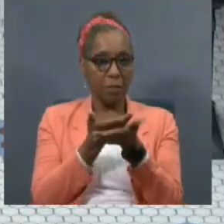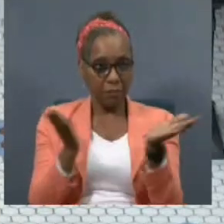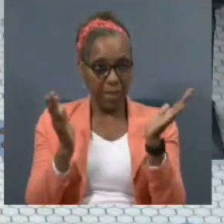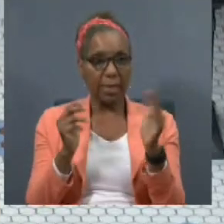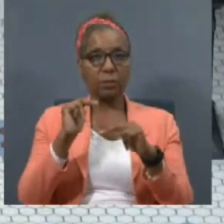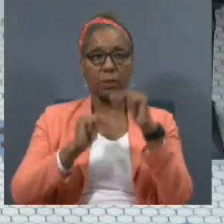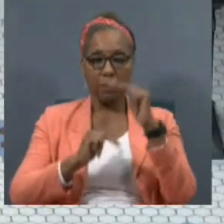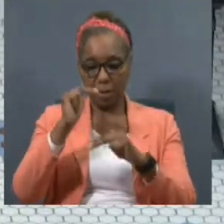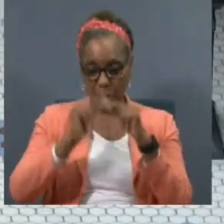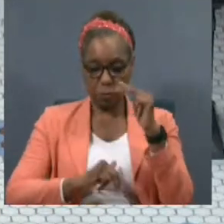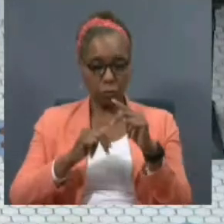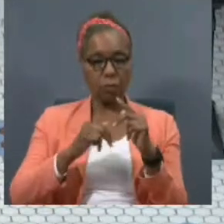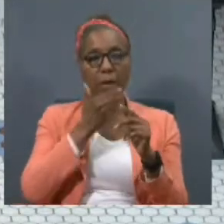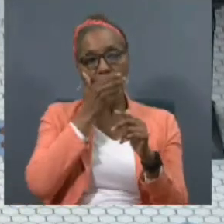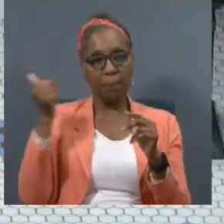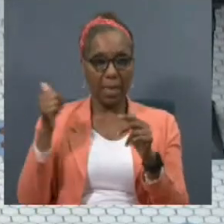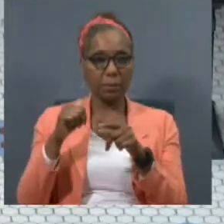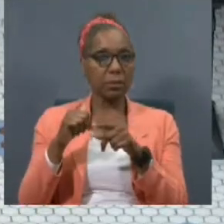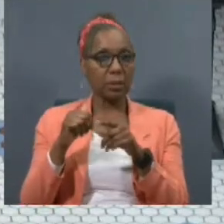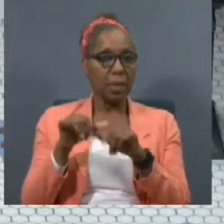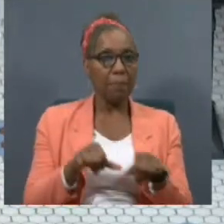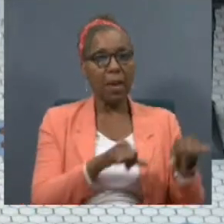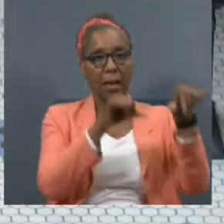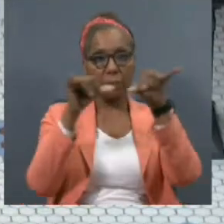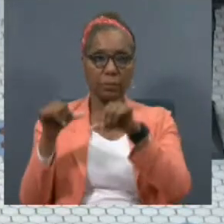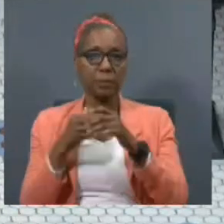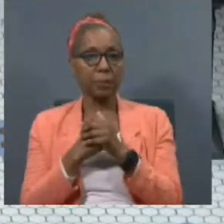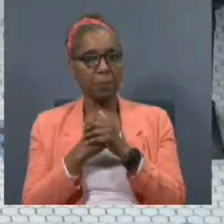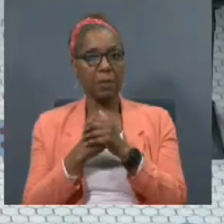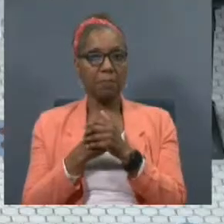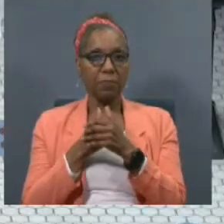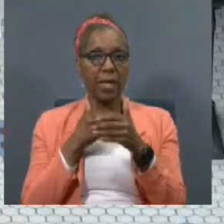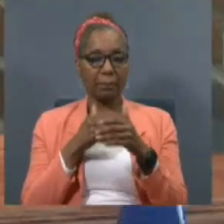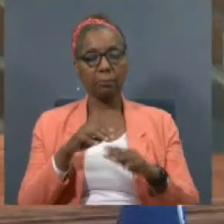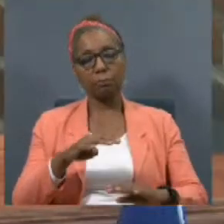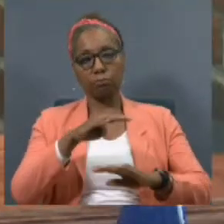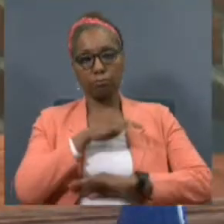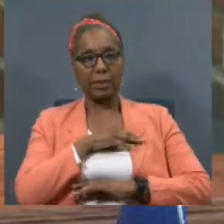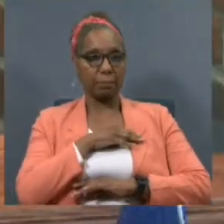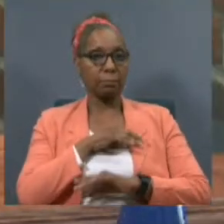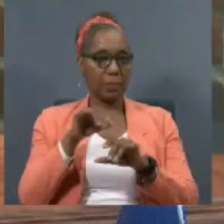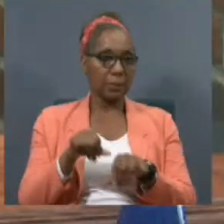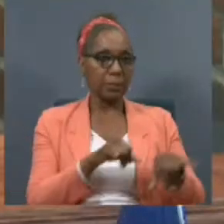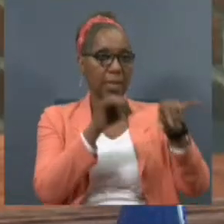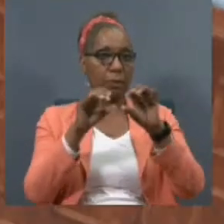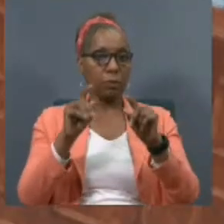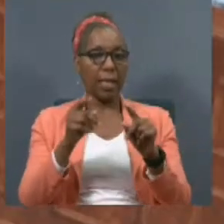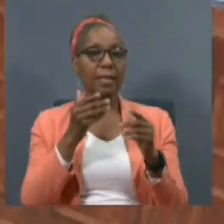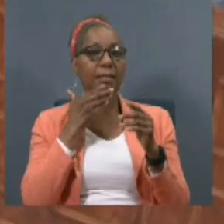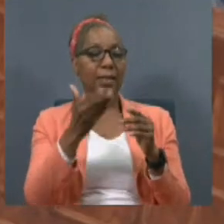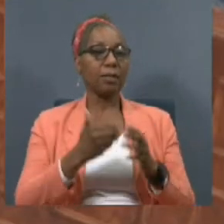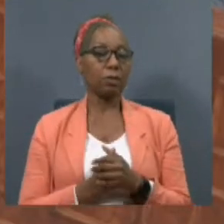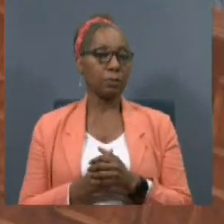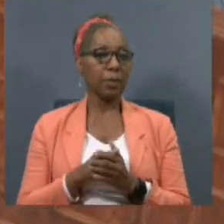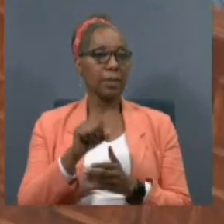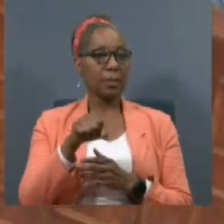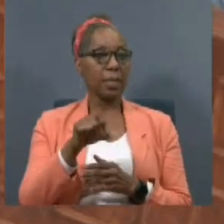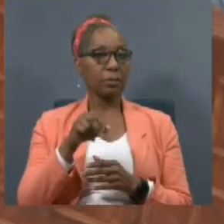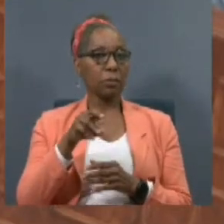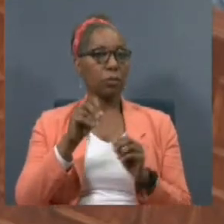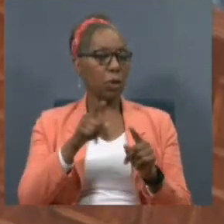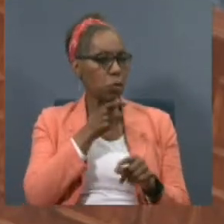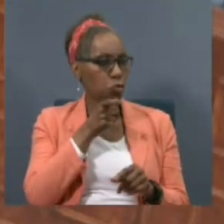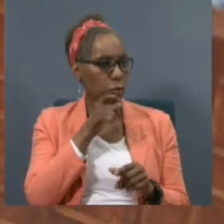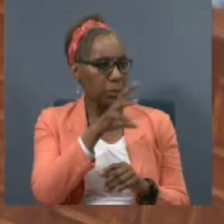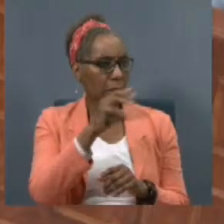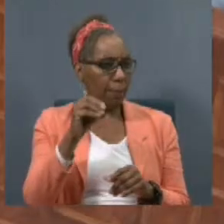best practices that are up to standard. Okay, thank you. Yes, sir. Who's the company?